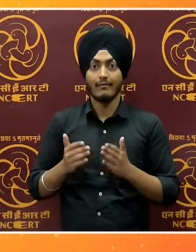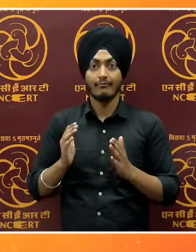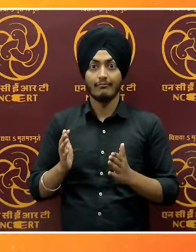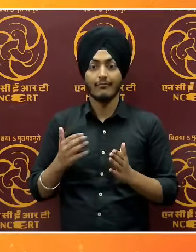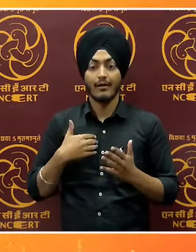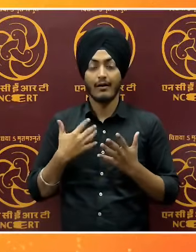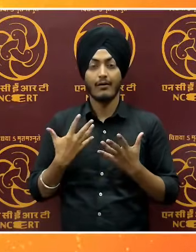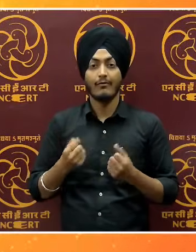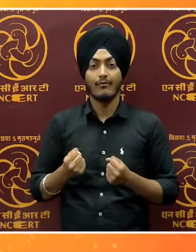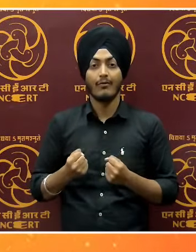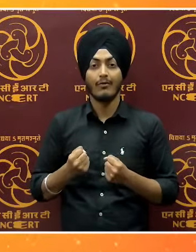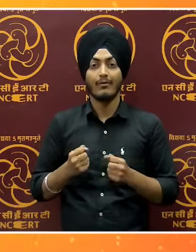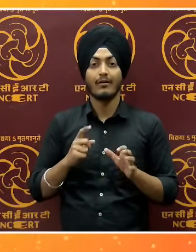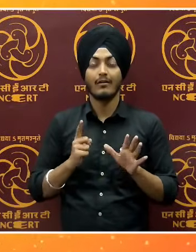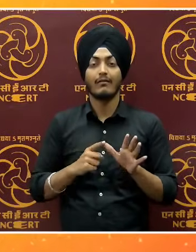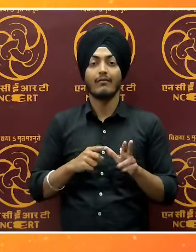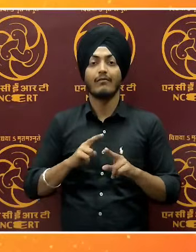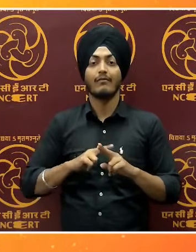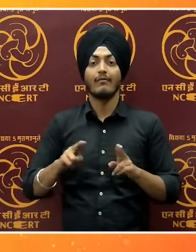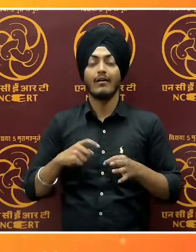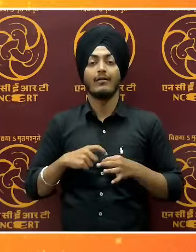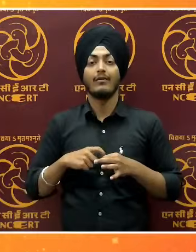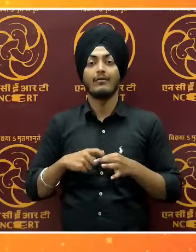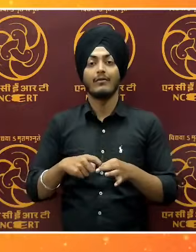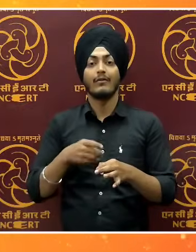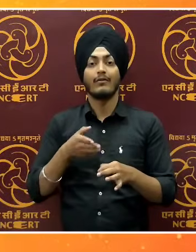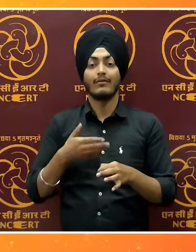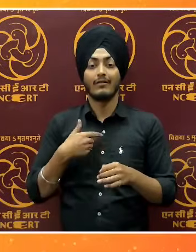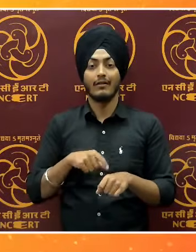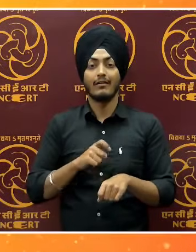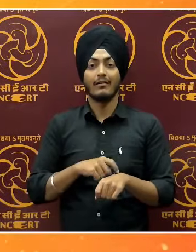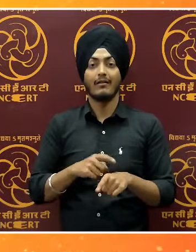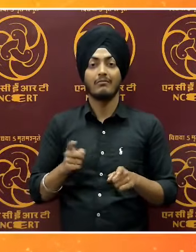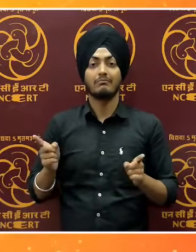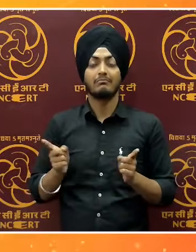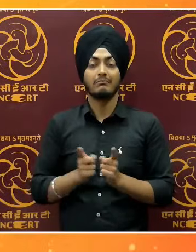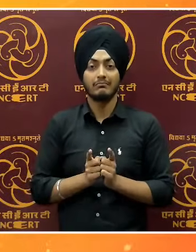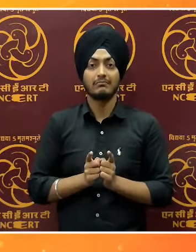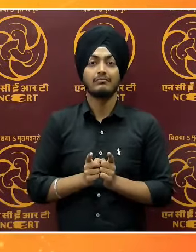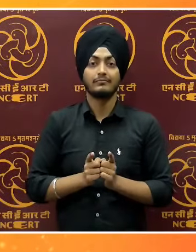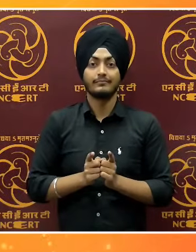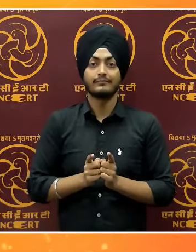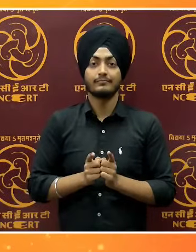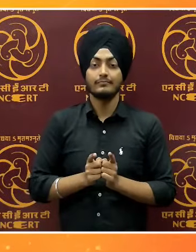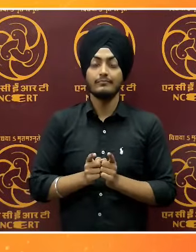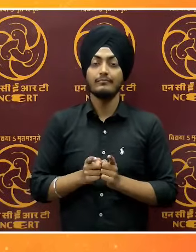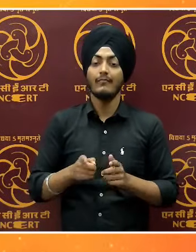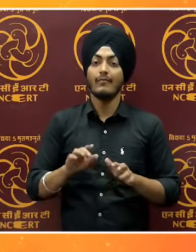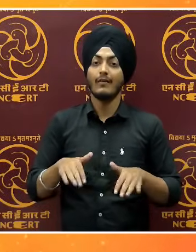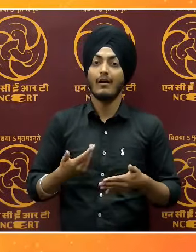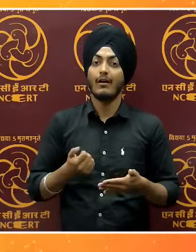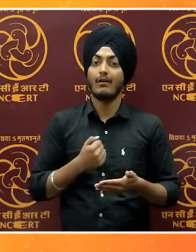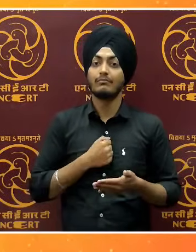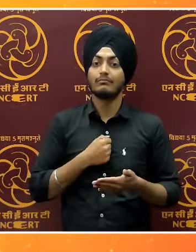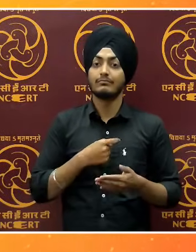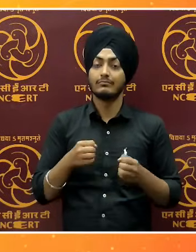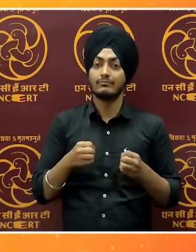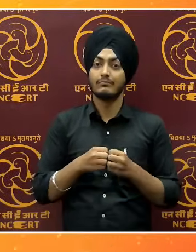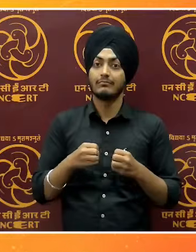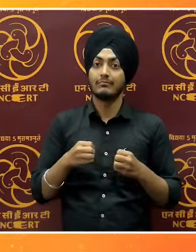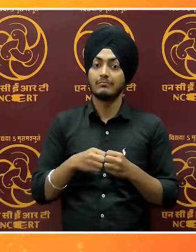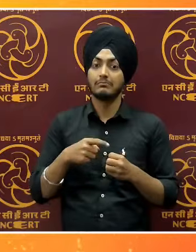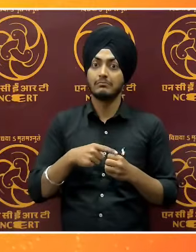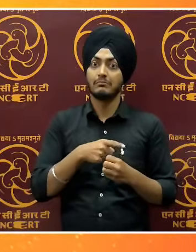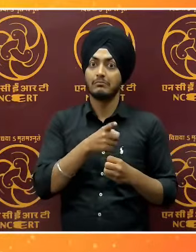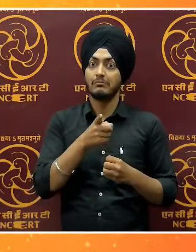I would like to ask the final question for this session, as we are left with a very limited time. So, sir, how is a uniform magnetic field